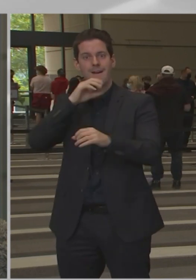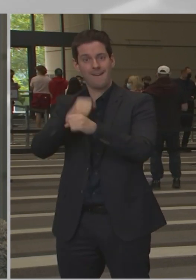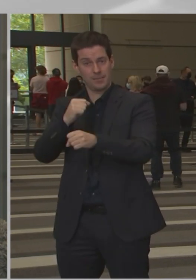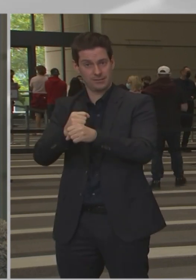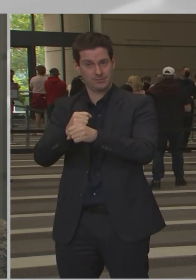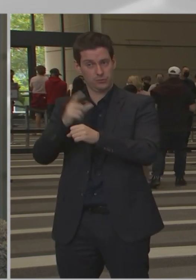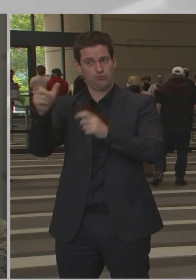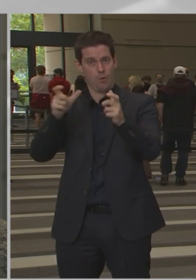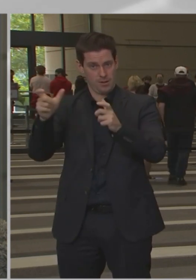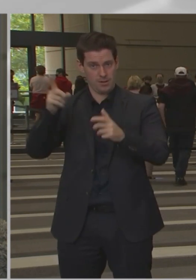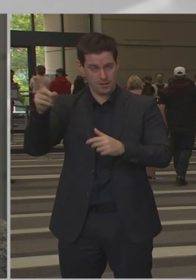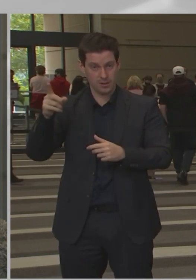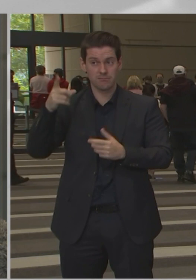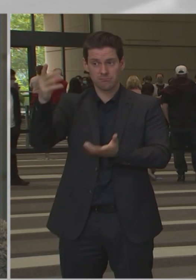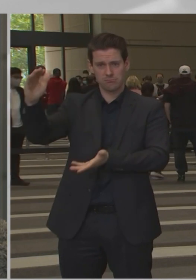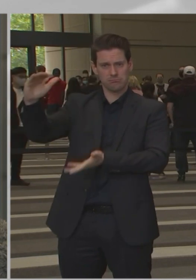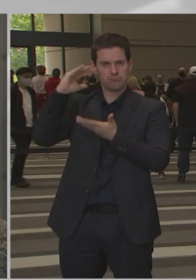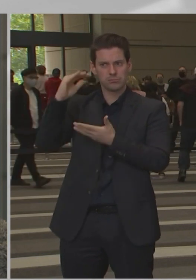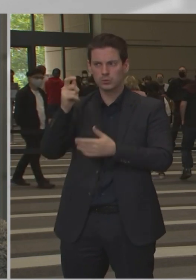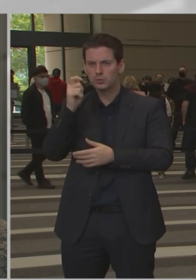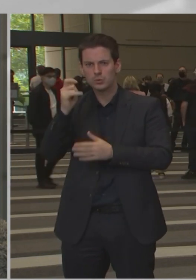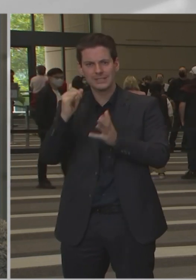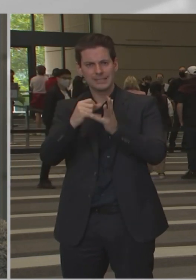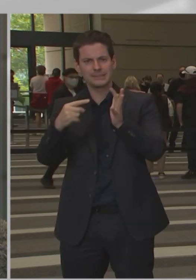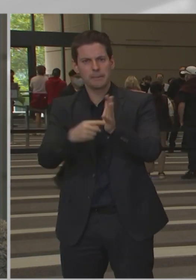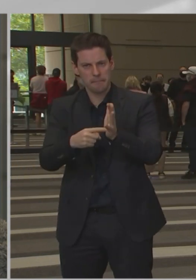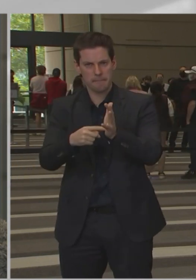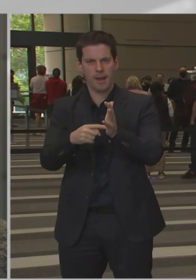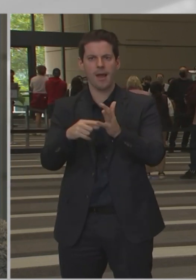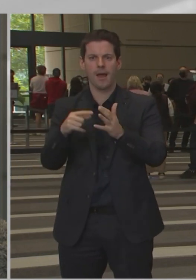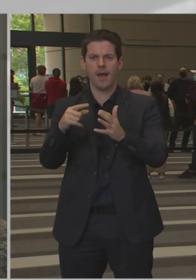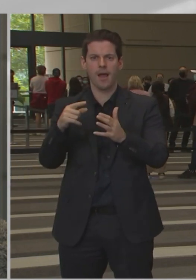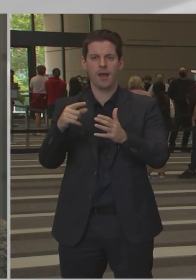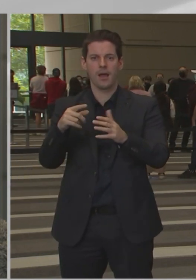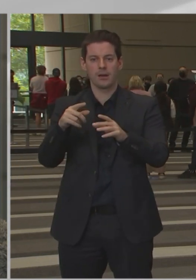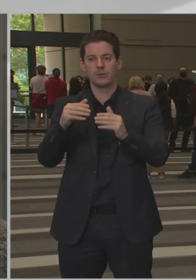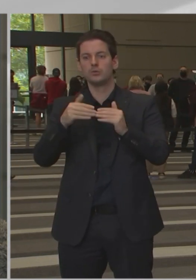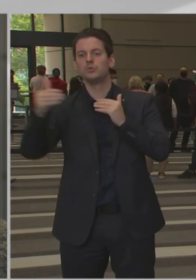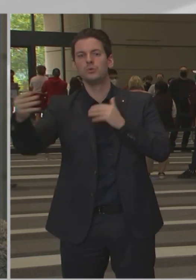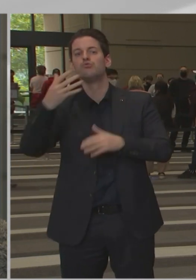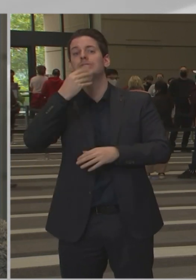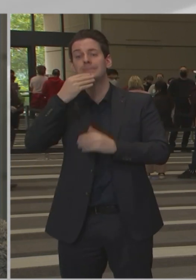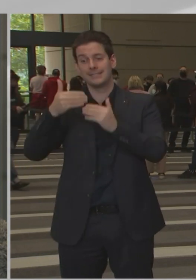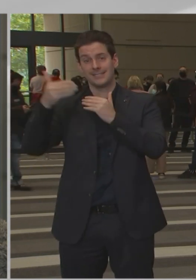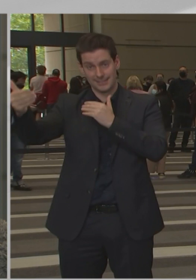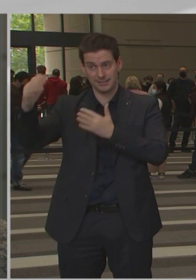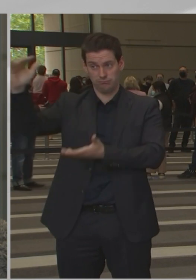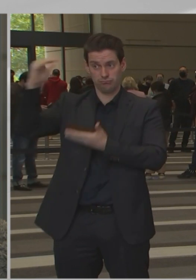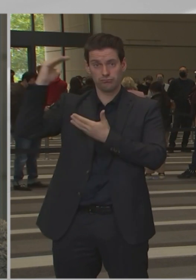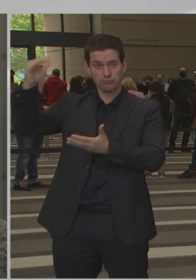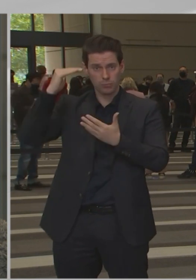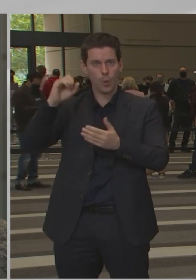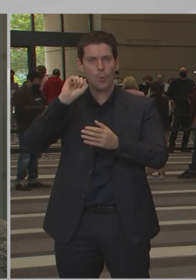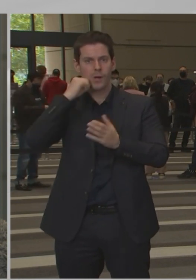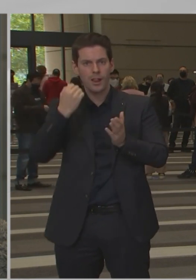to Christmas, we'll be able to look at opening more of these centres across the southeast and